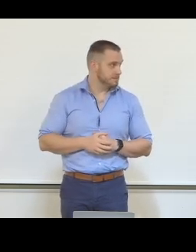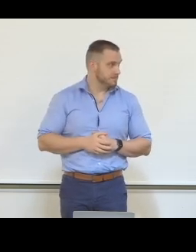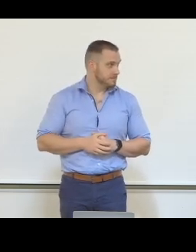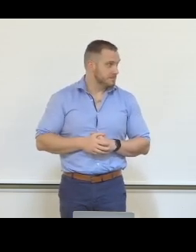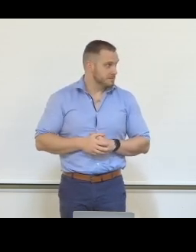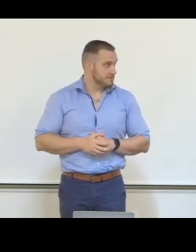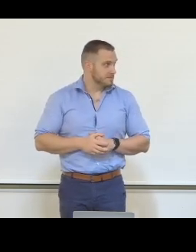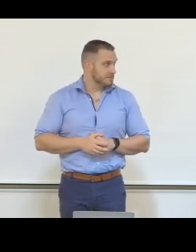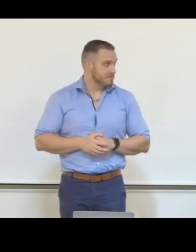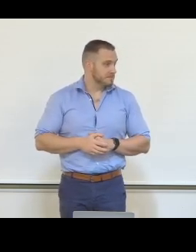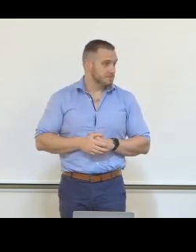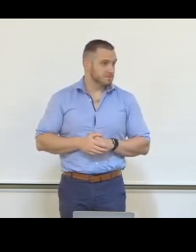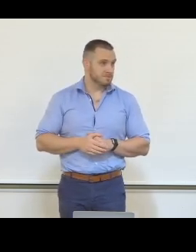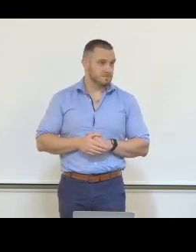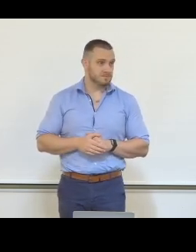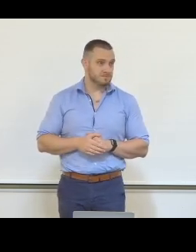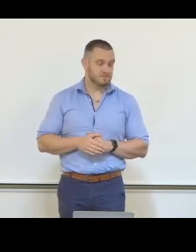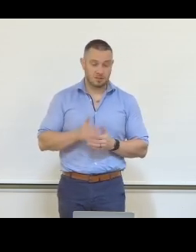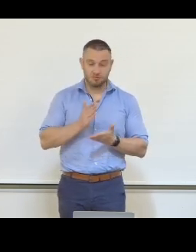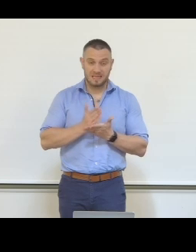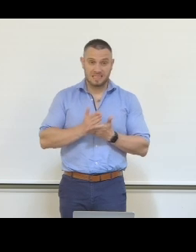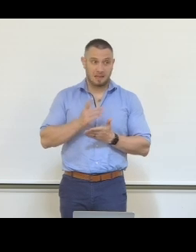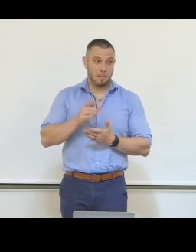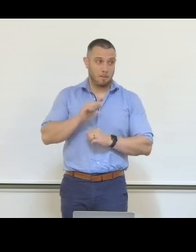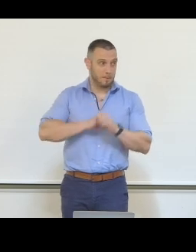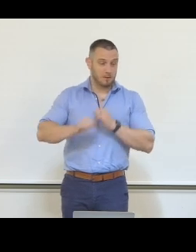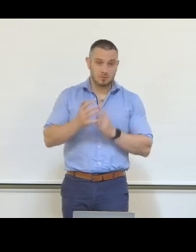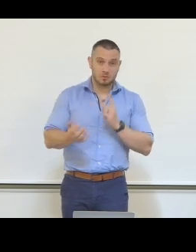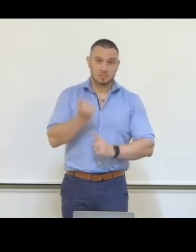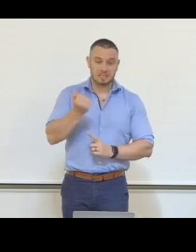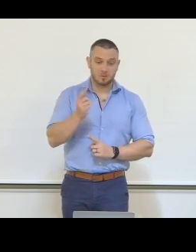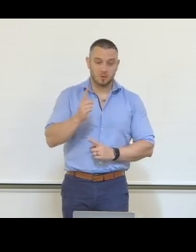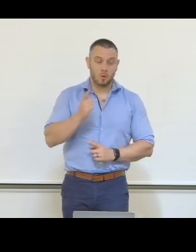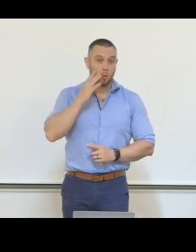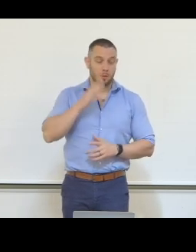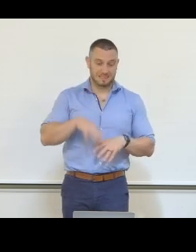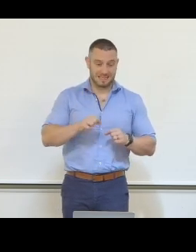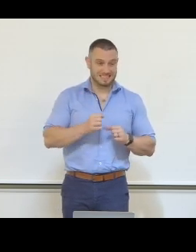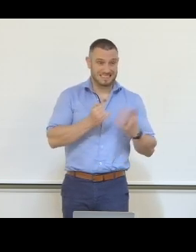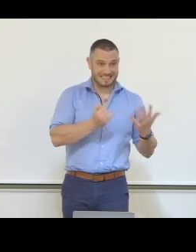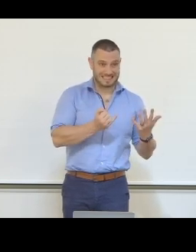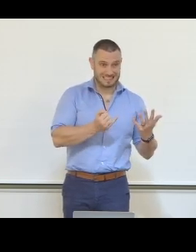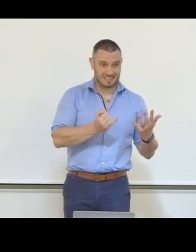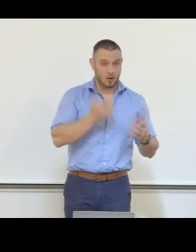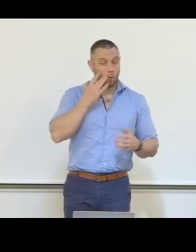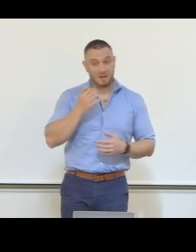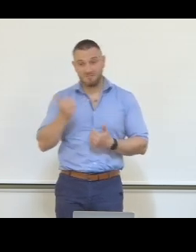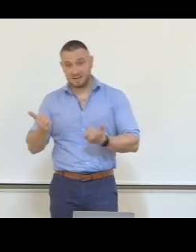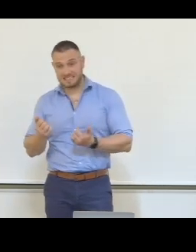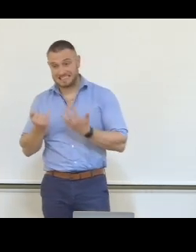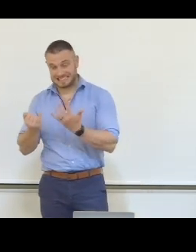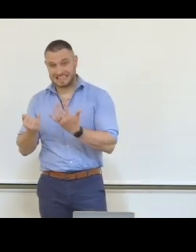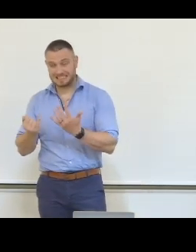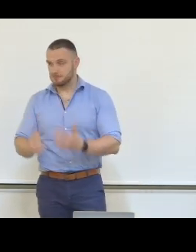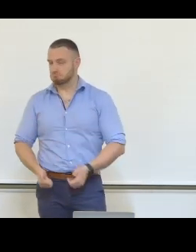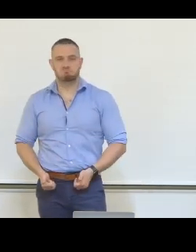really all it took for this mission to be a success, we were 6 when we entered, and we're still 6 when we exited 1.5